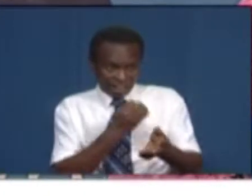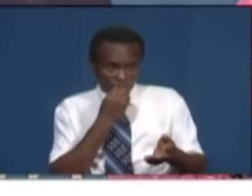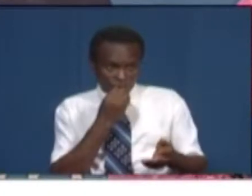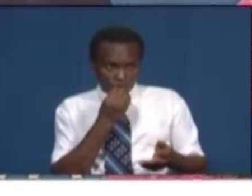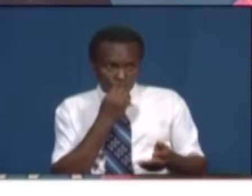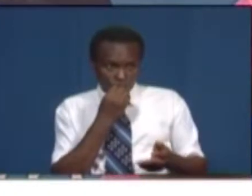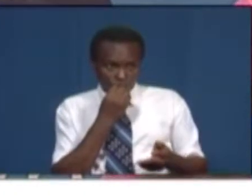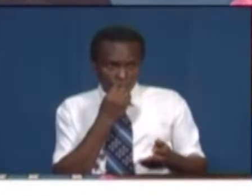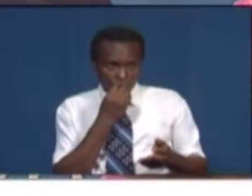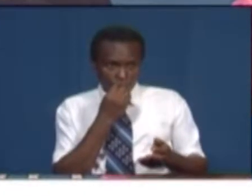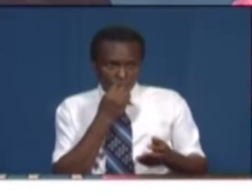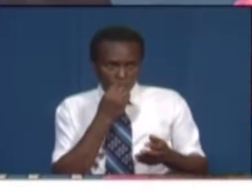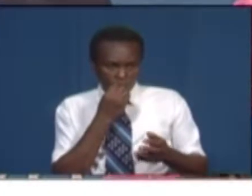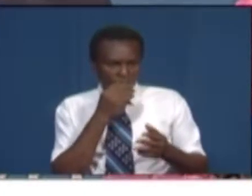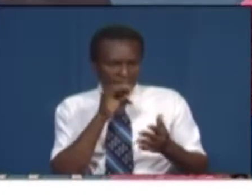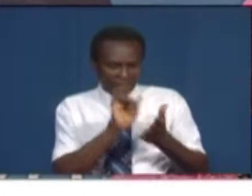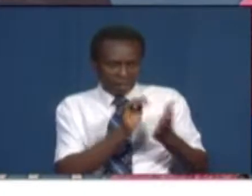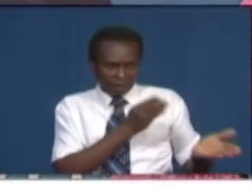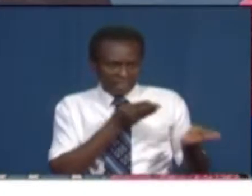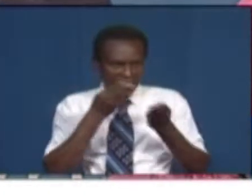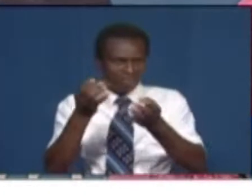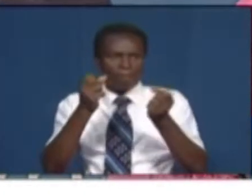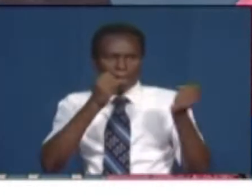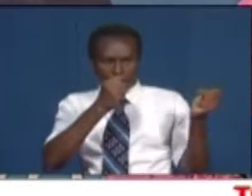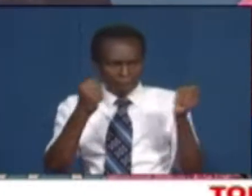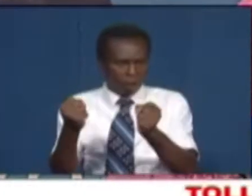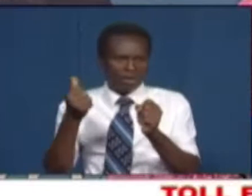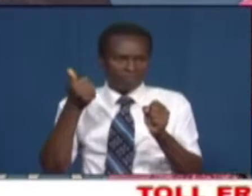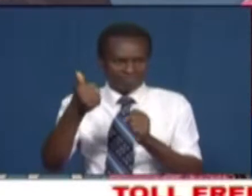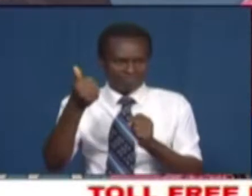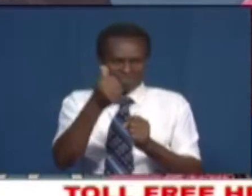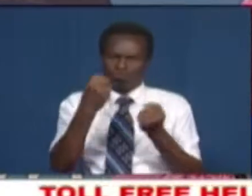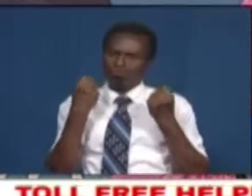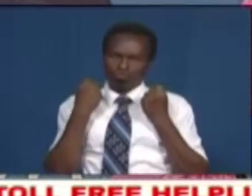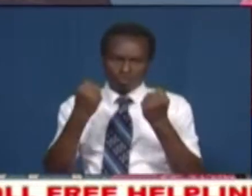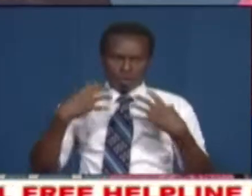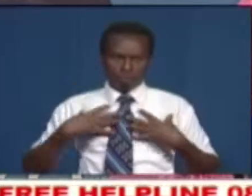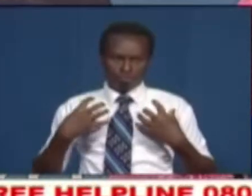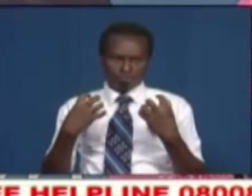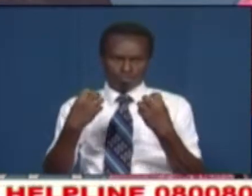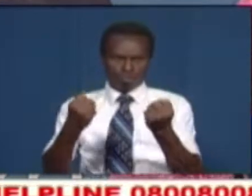that we refine some of these foods ourselves. For instance, if you're going to prepare,